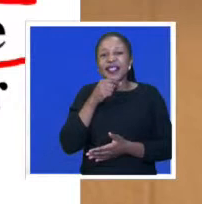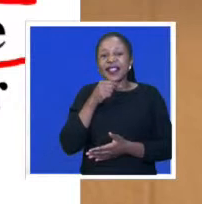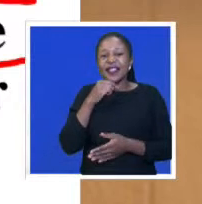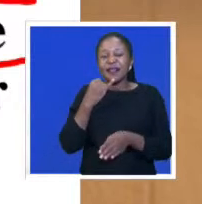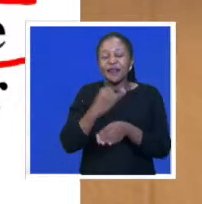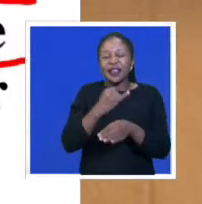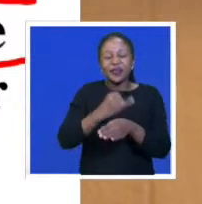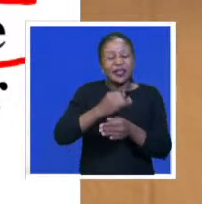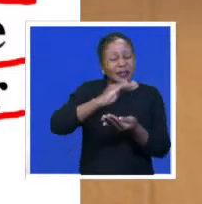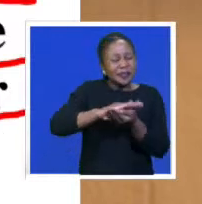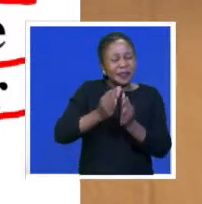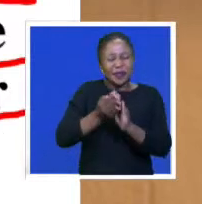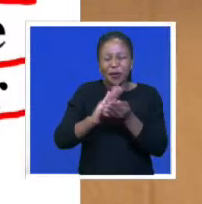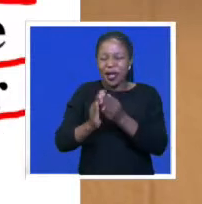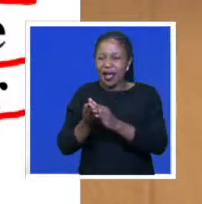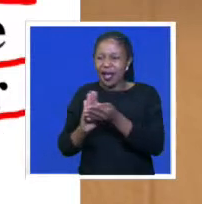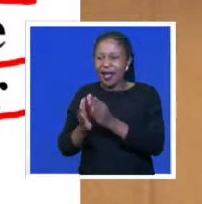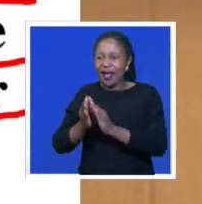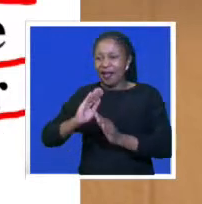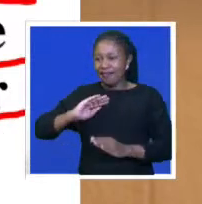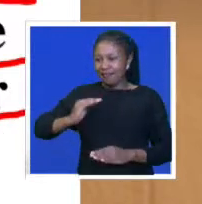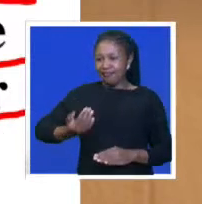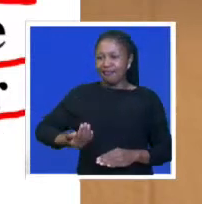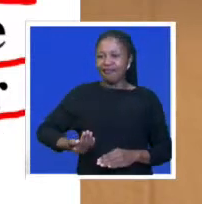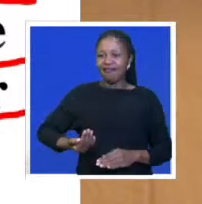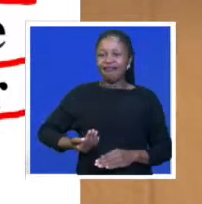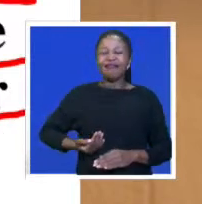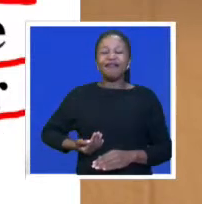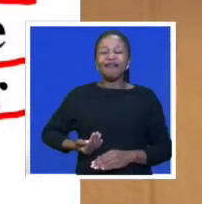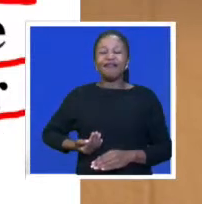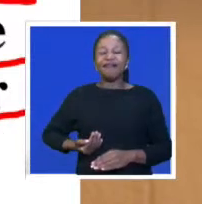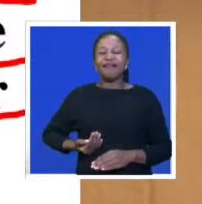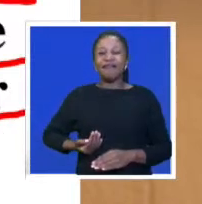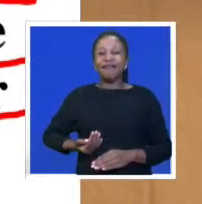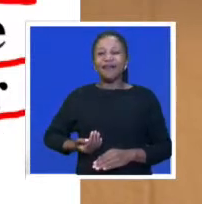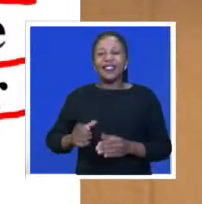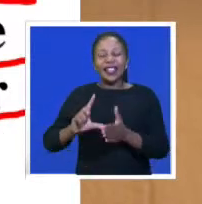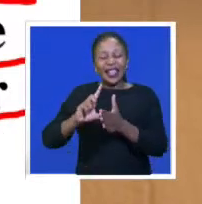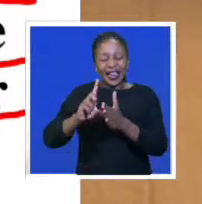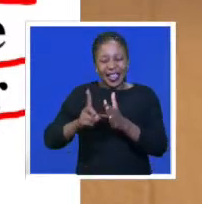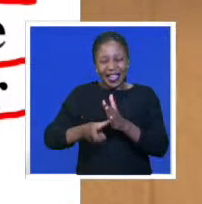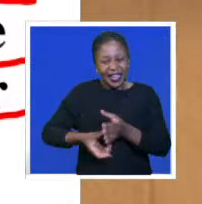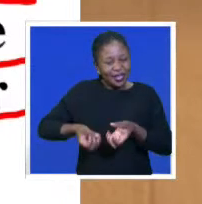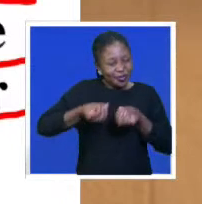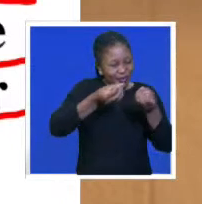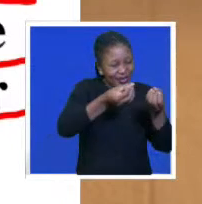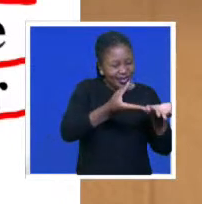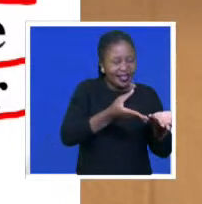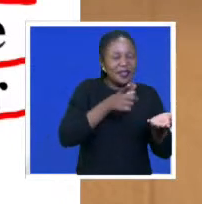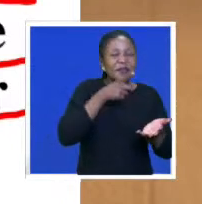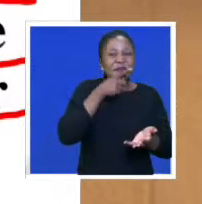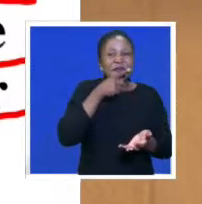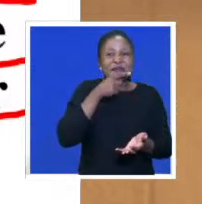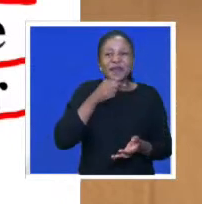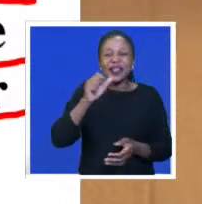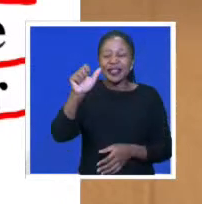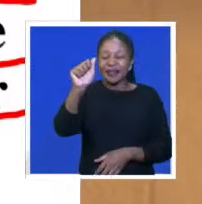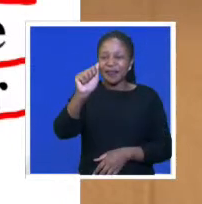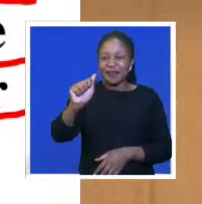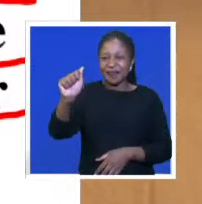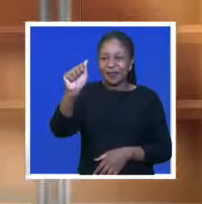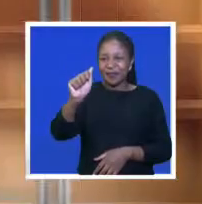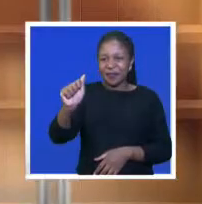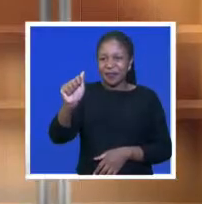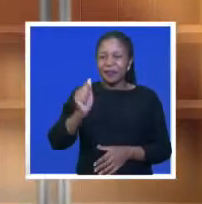woman and brought her to Adam. I'll read that verse again. So